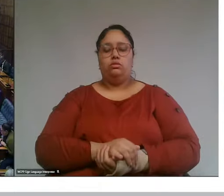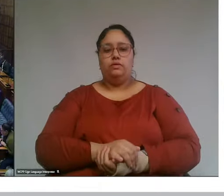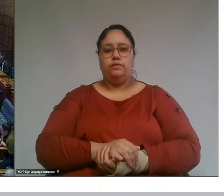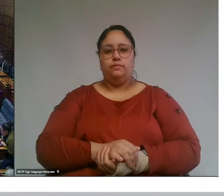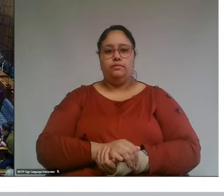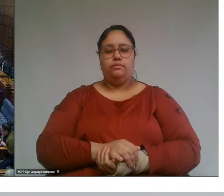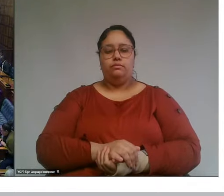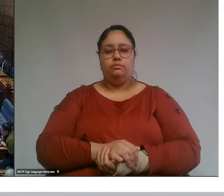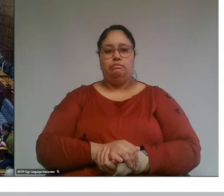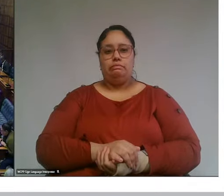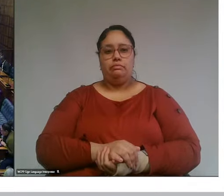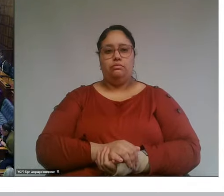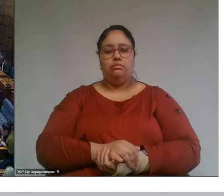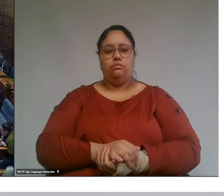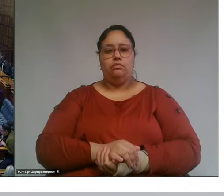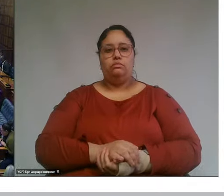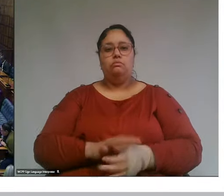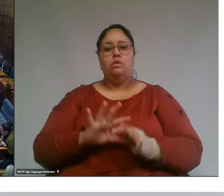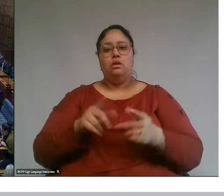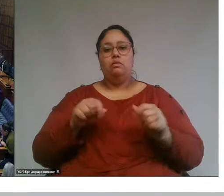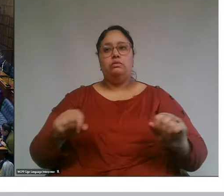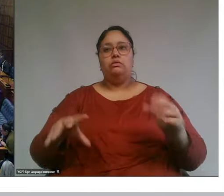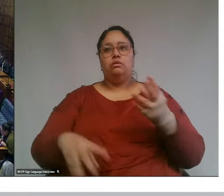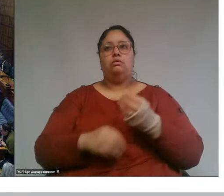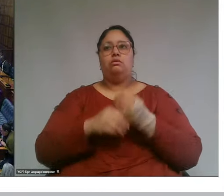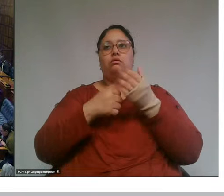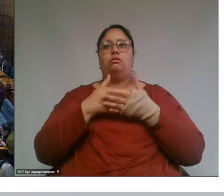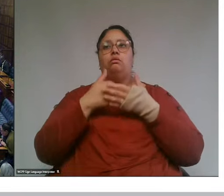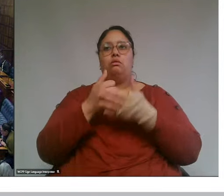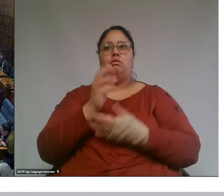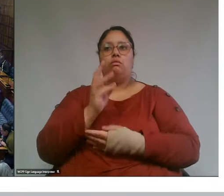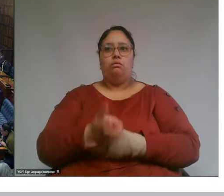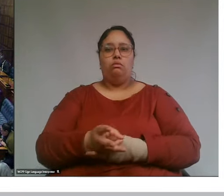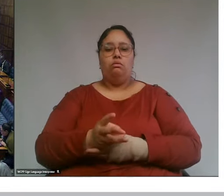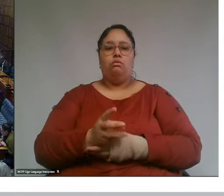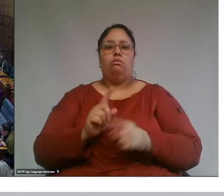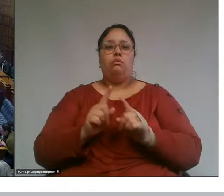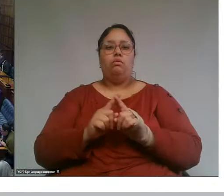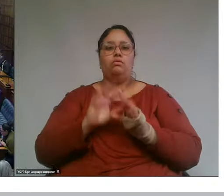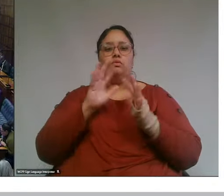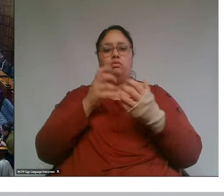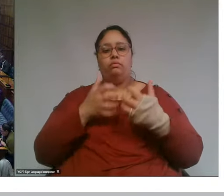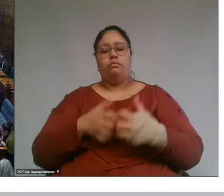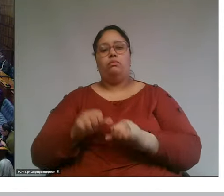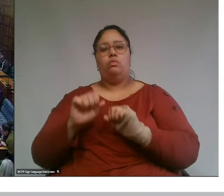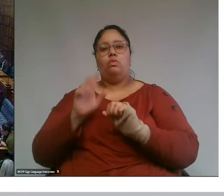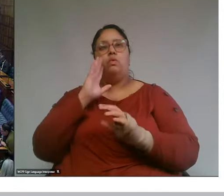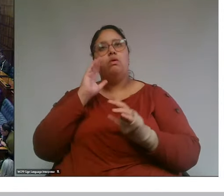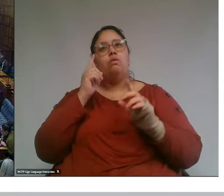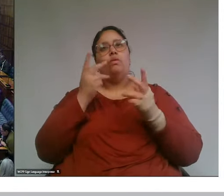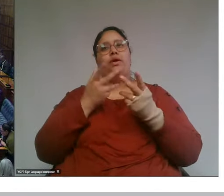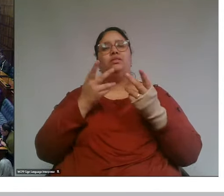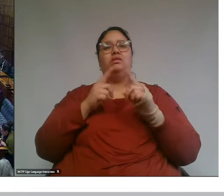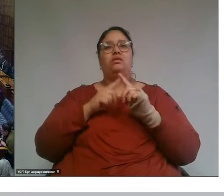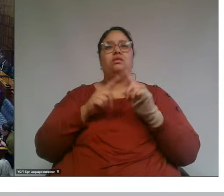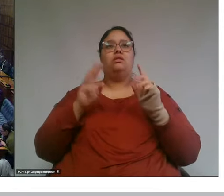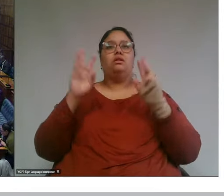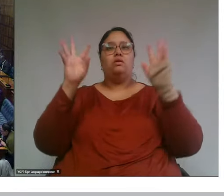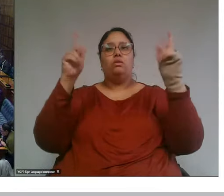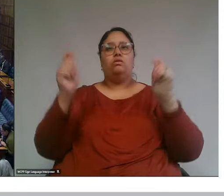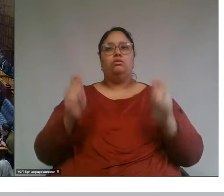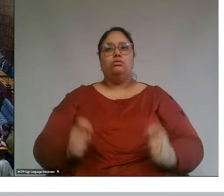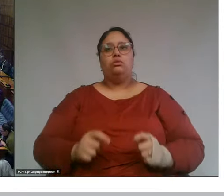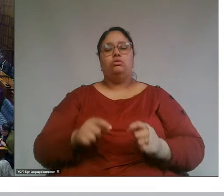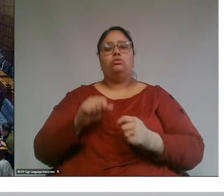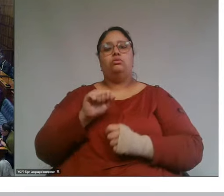of of course how additionally it will help us it will help us uh meet our climate goal uh our climate change goal